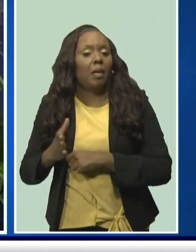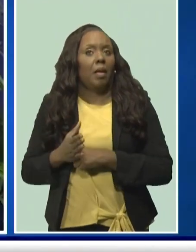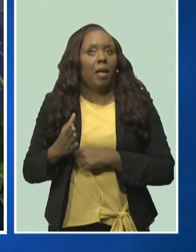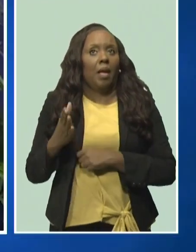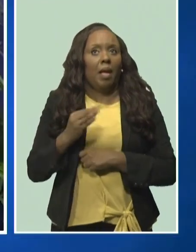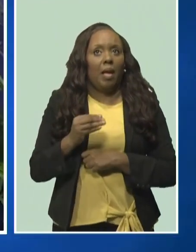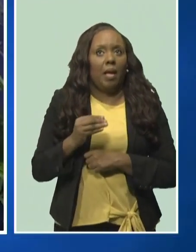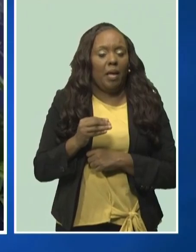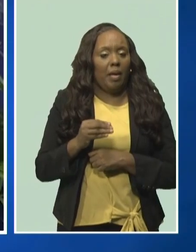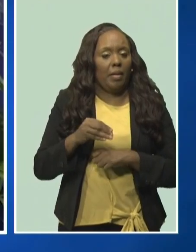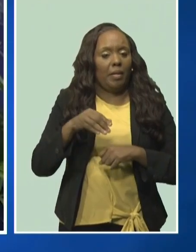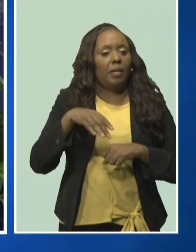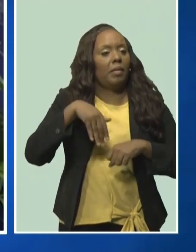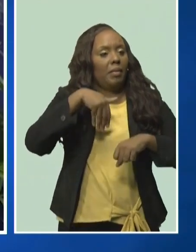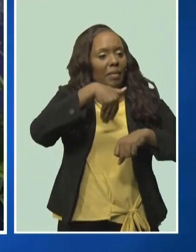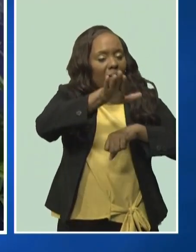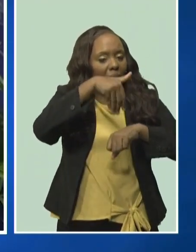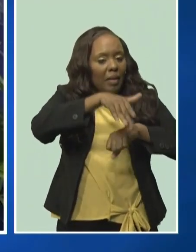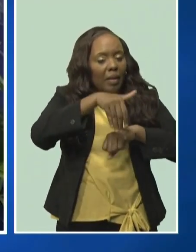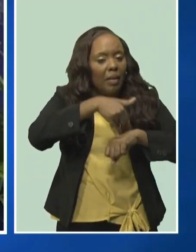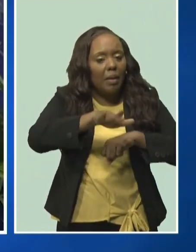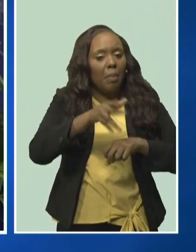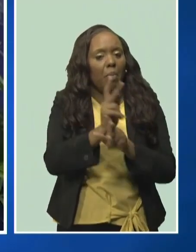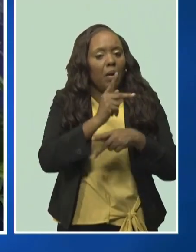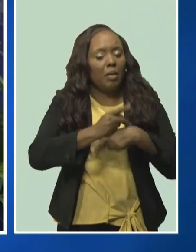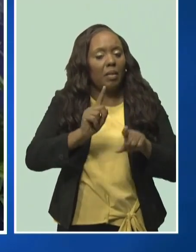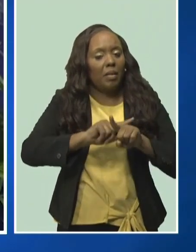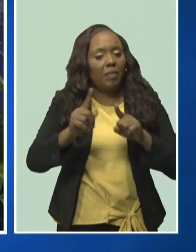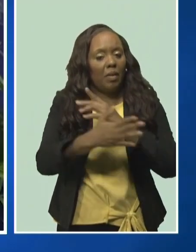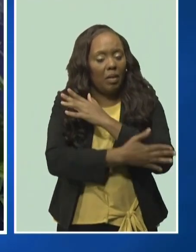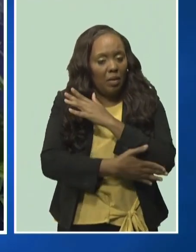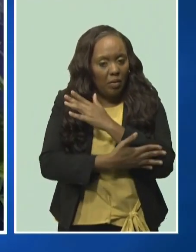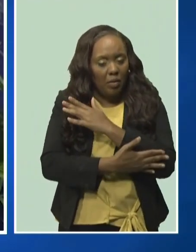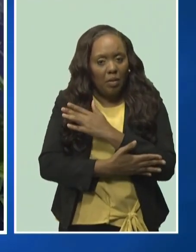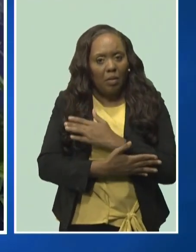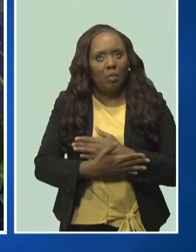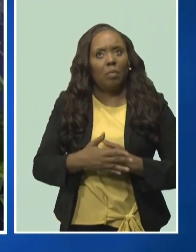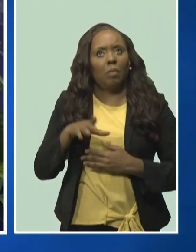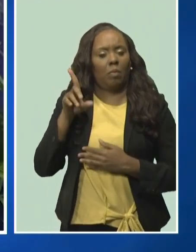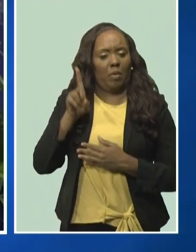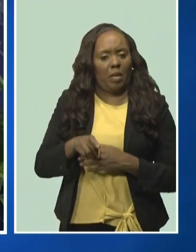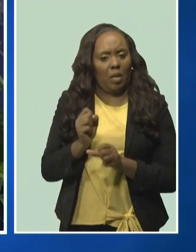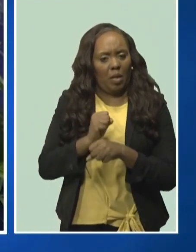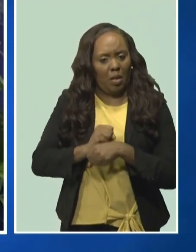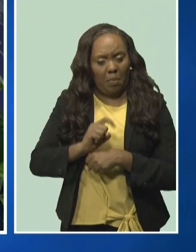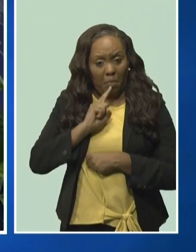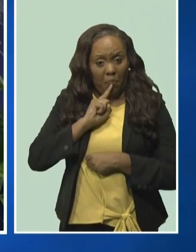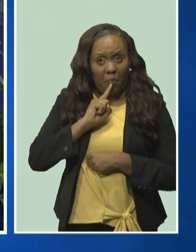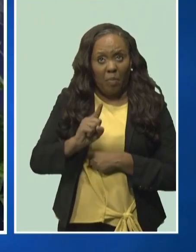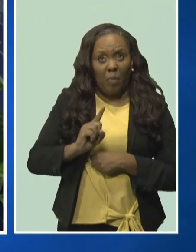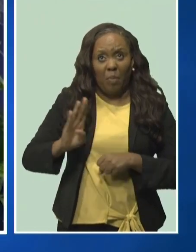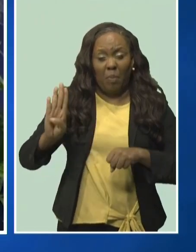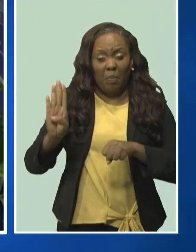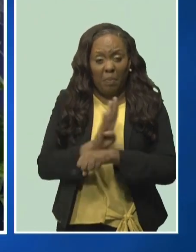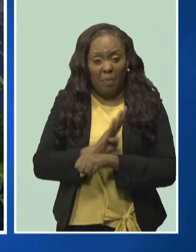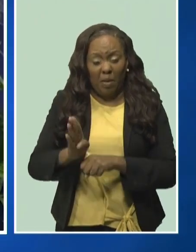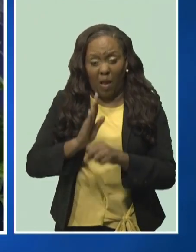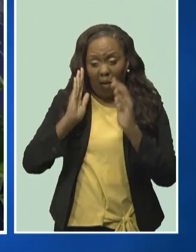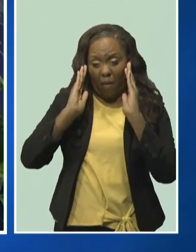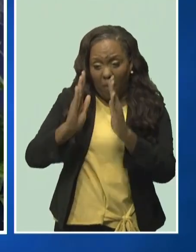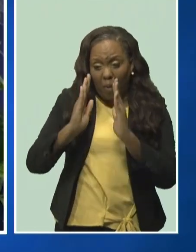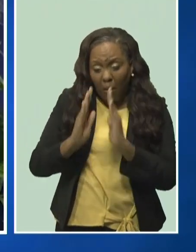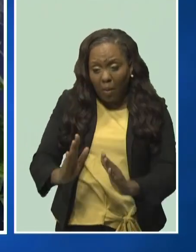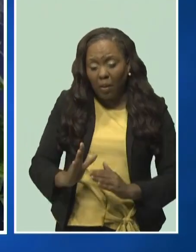oriented, and Export Barbados, we needed to create a hub that was corporate facing, business oriented,